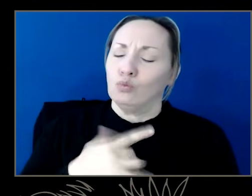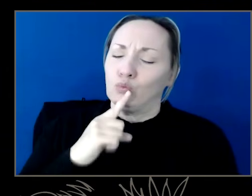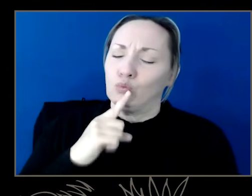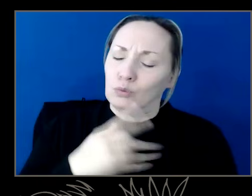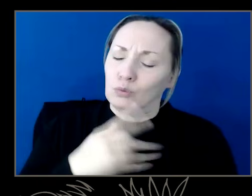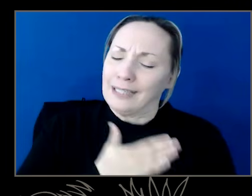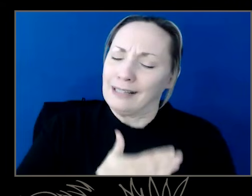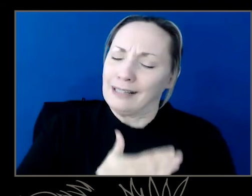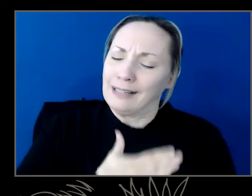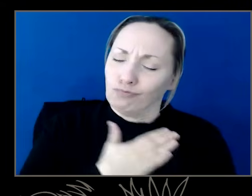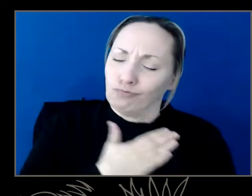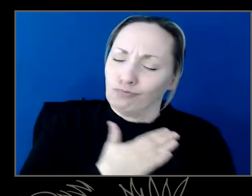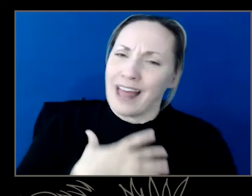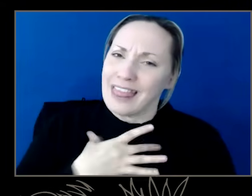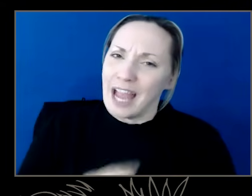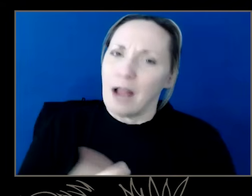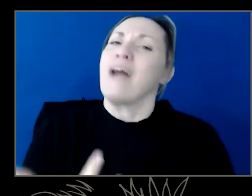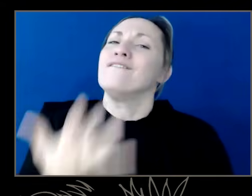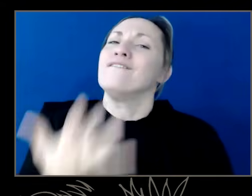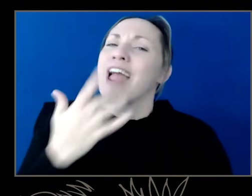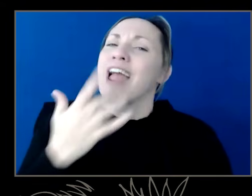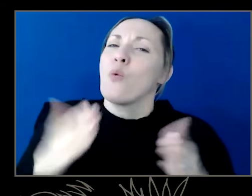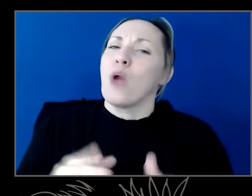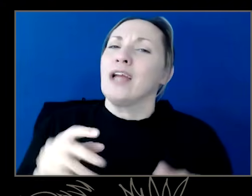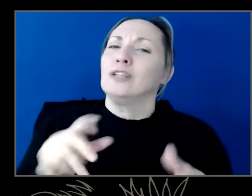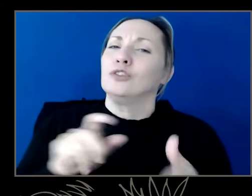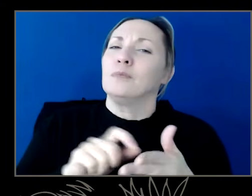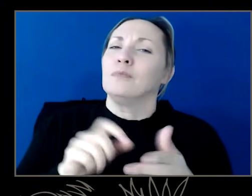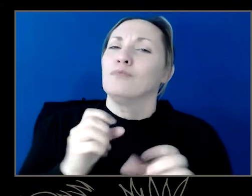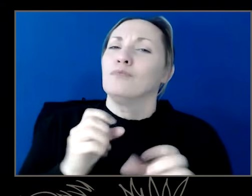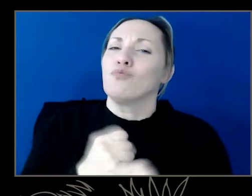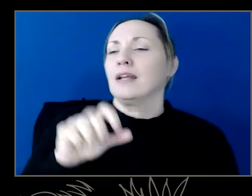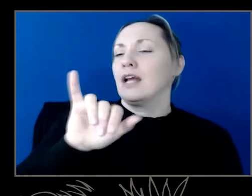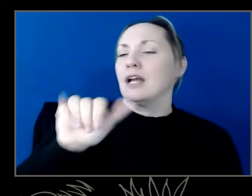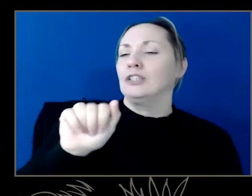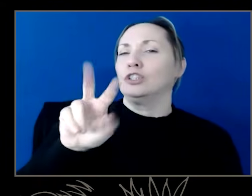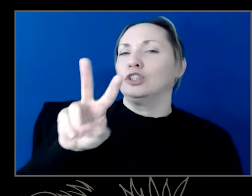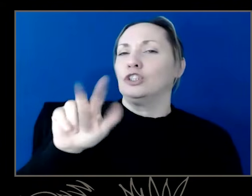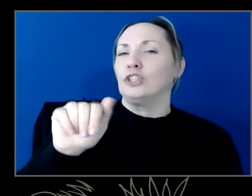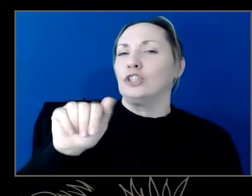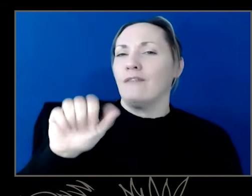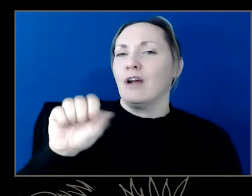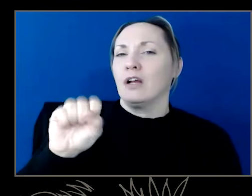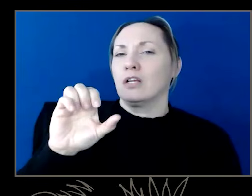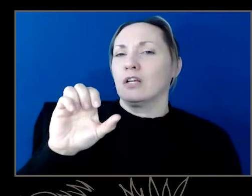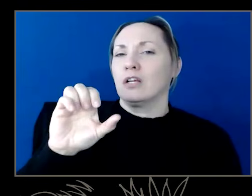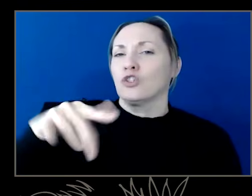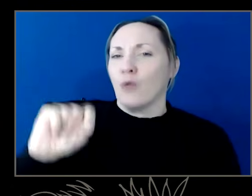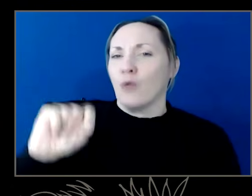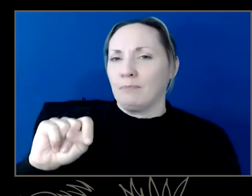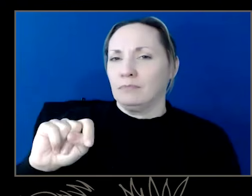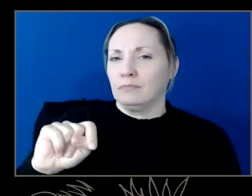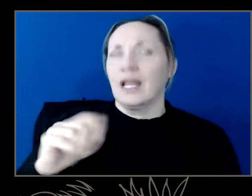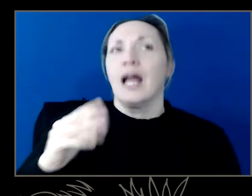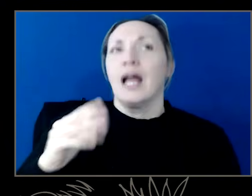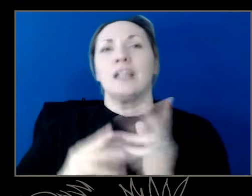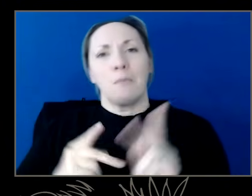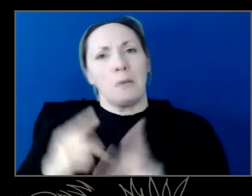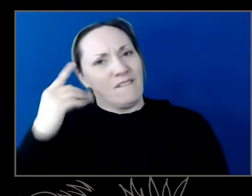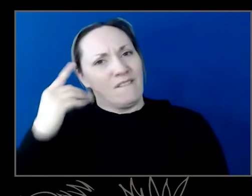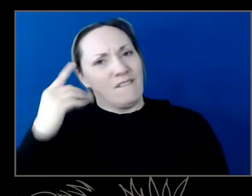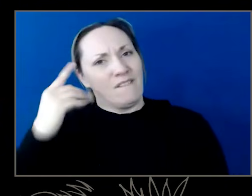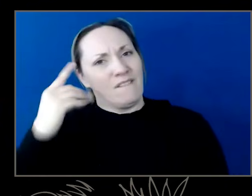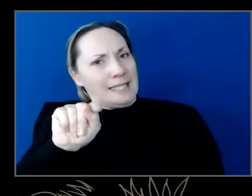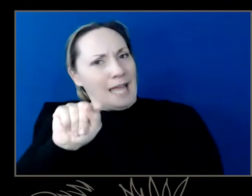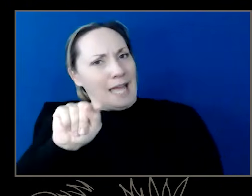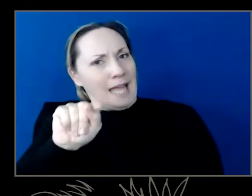write JavaScript. I'm going to say some stuff that might sound like TypeScript's pretty terrible, but I have to emphasize, I really